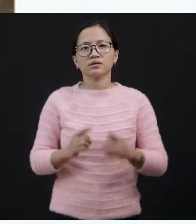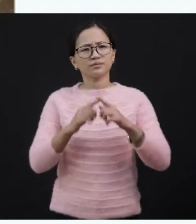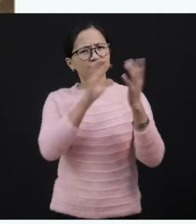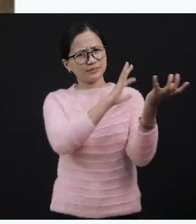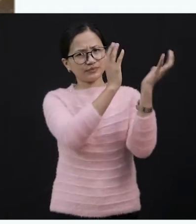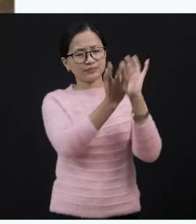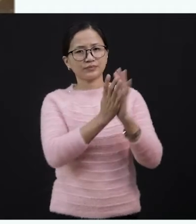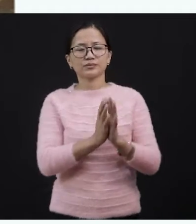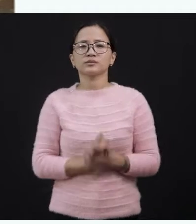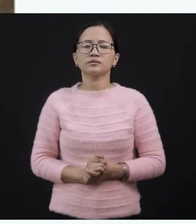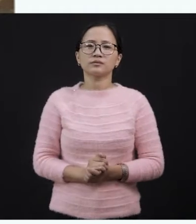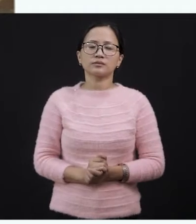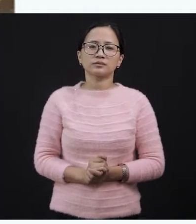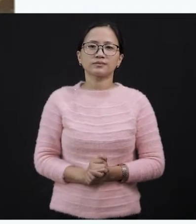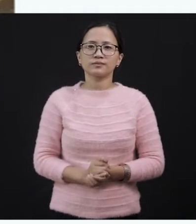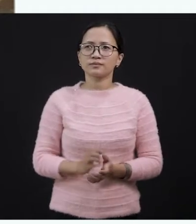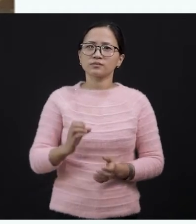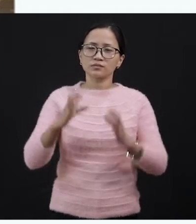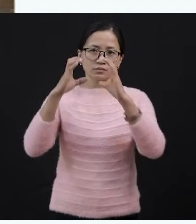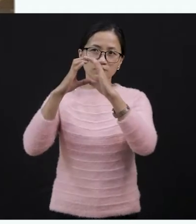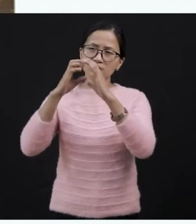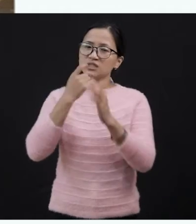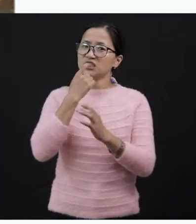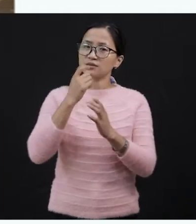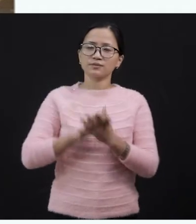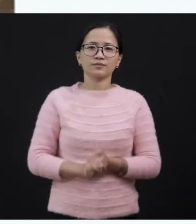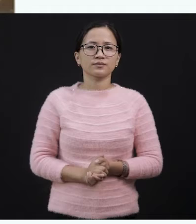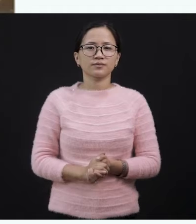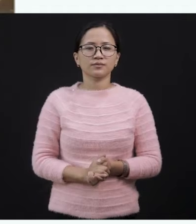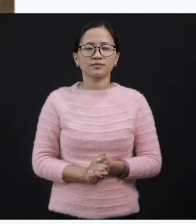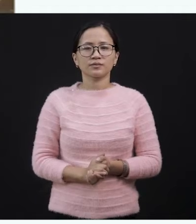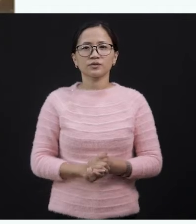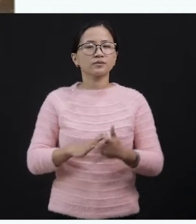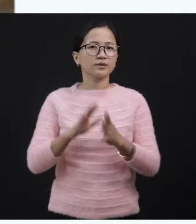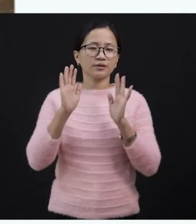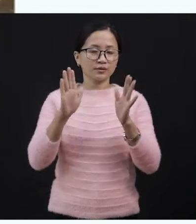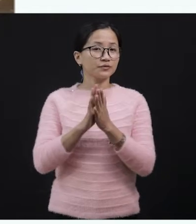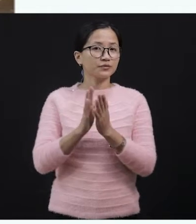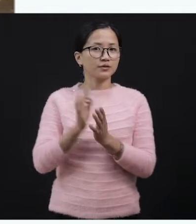planet, the earth, the moon, they cast a shadow.